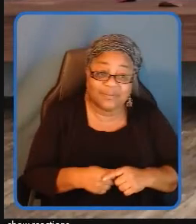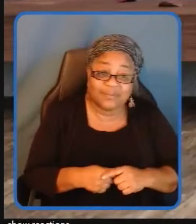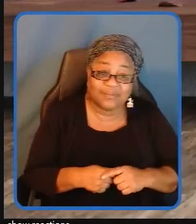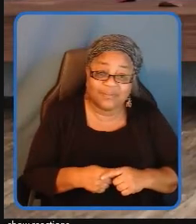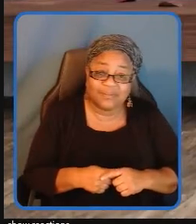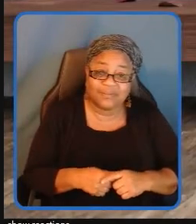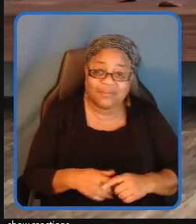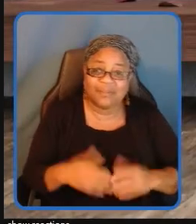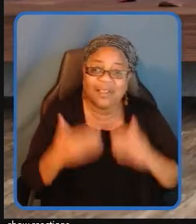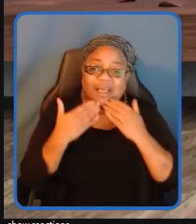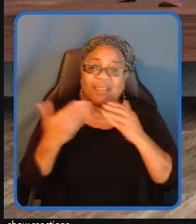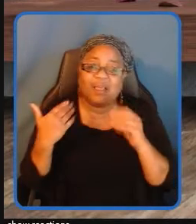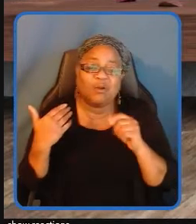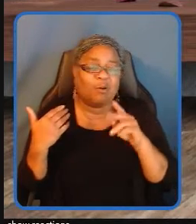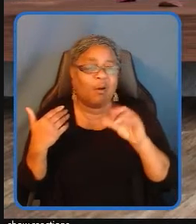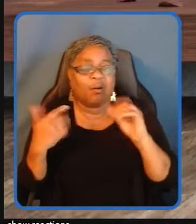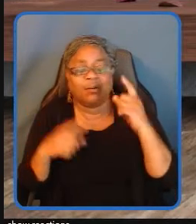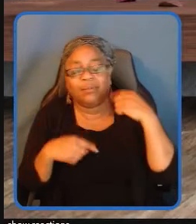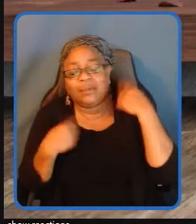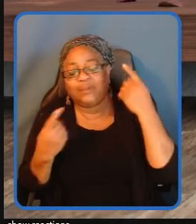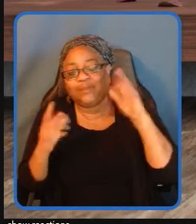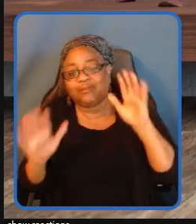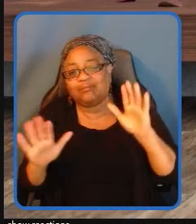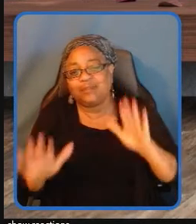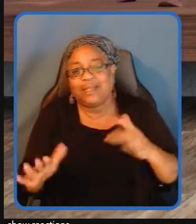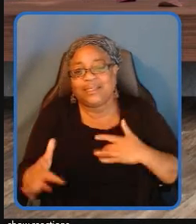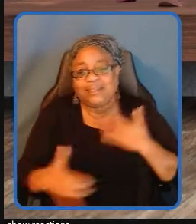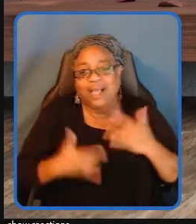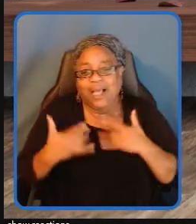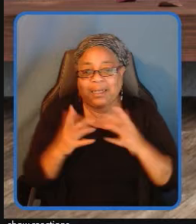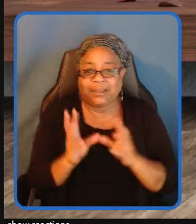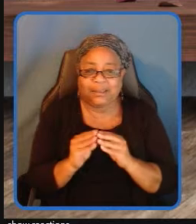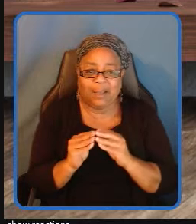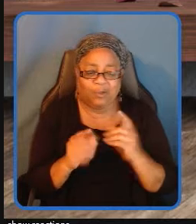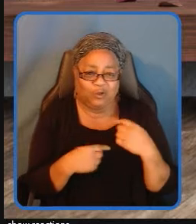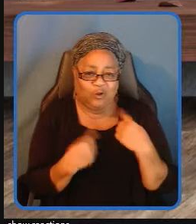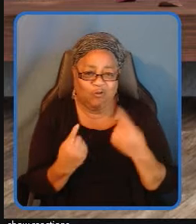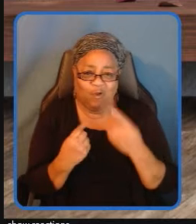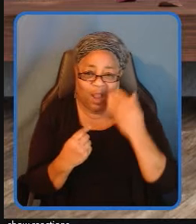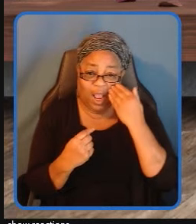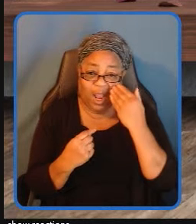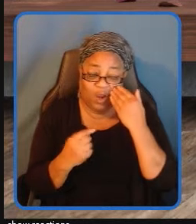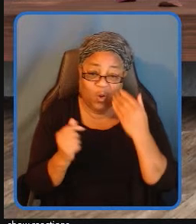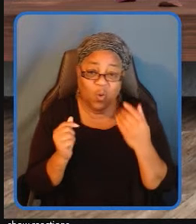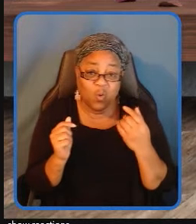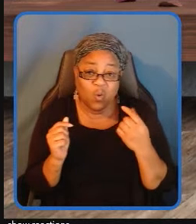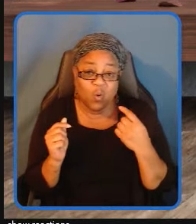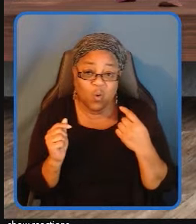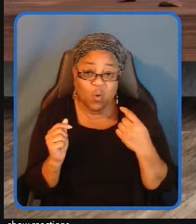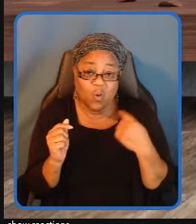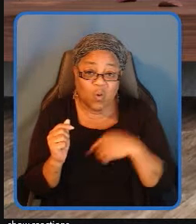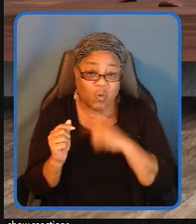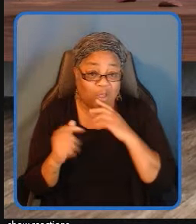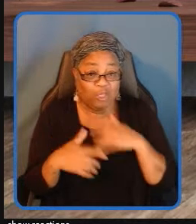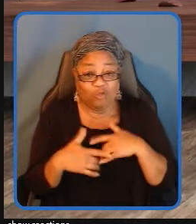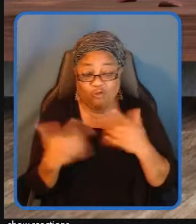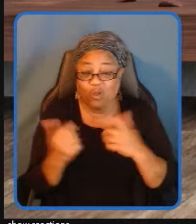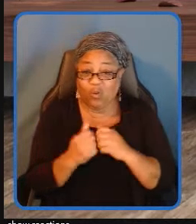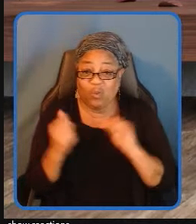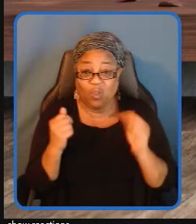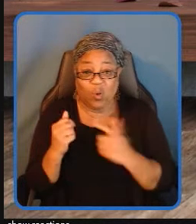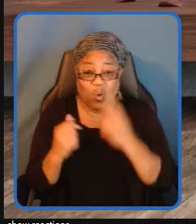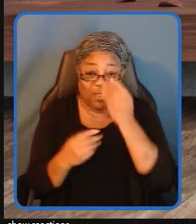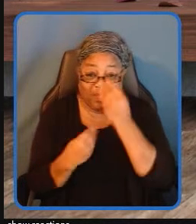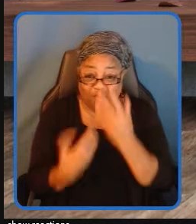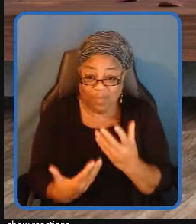Thank you, Ona. It has been such an exciting summit so far, and I know that we are so thrilled with all the information.